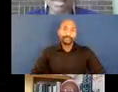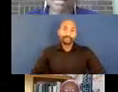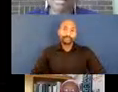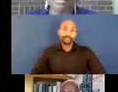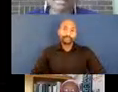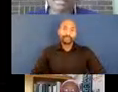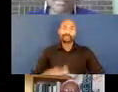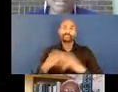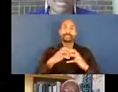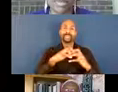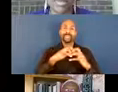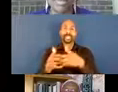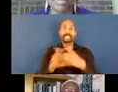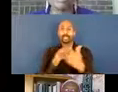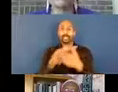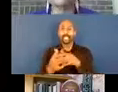Intersectionality.